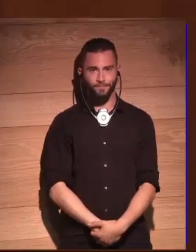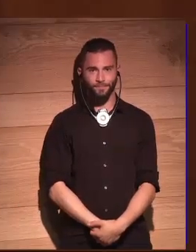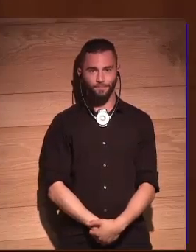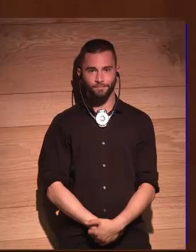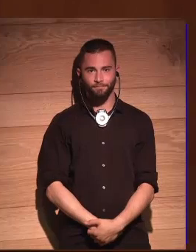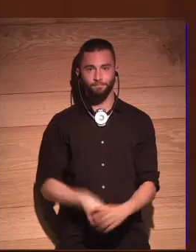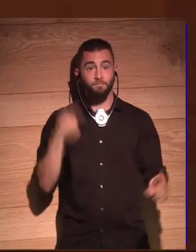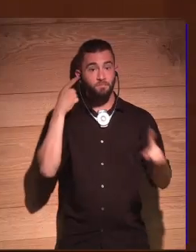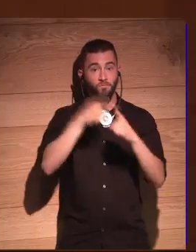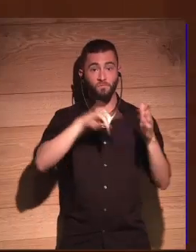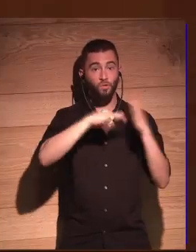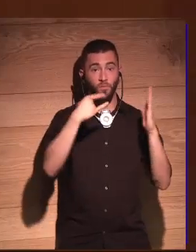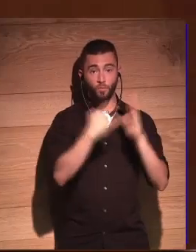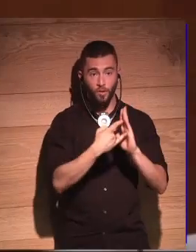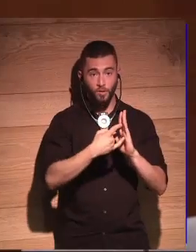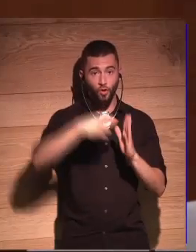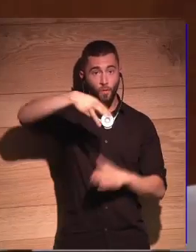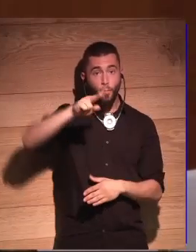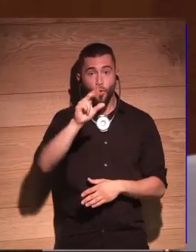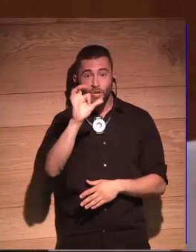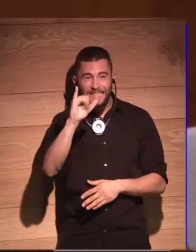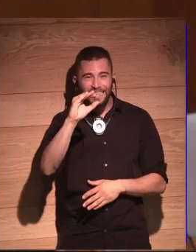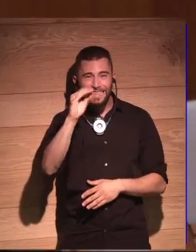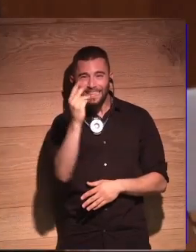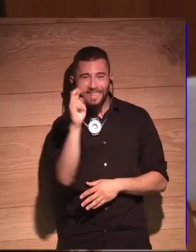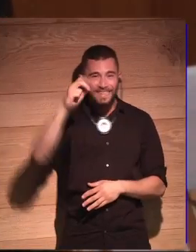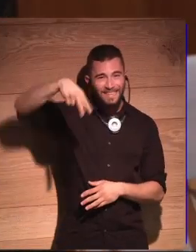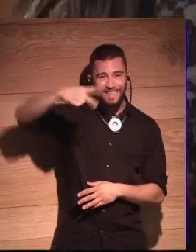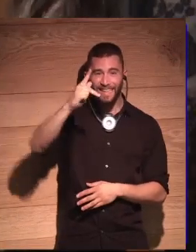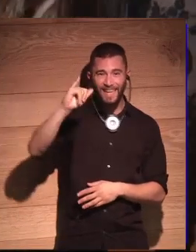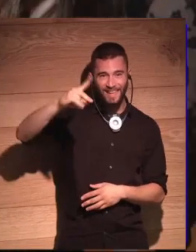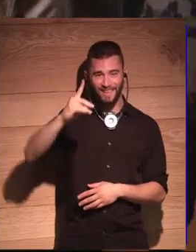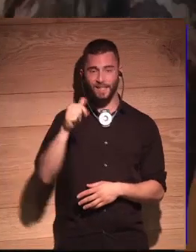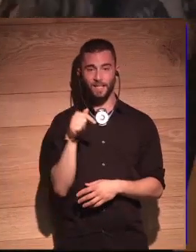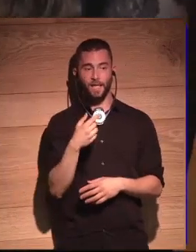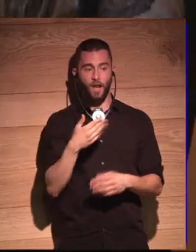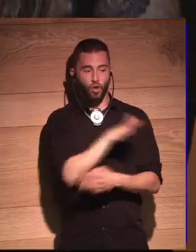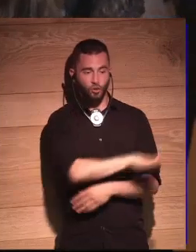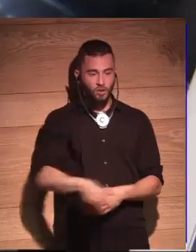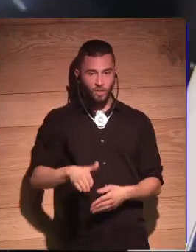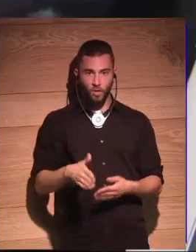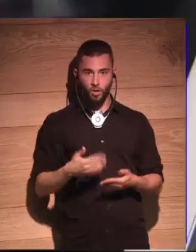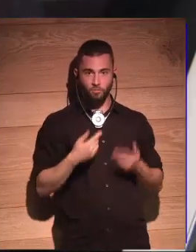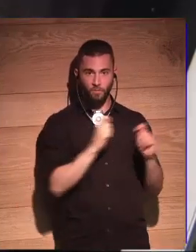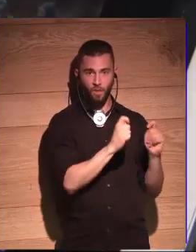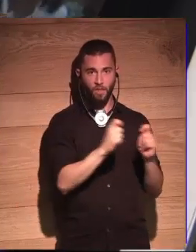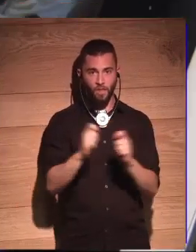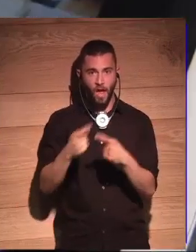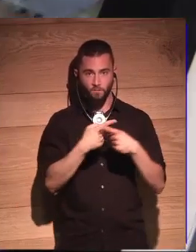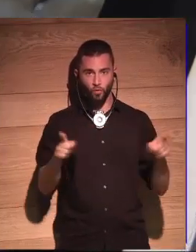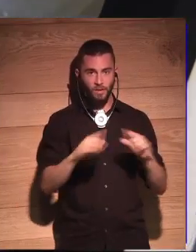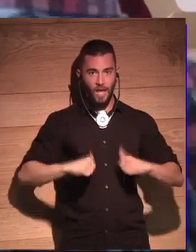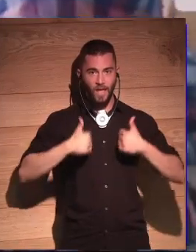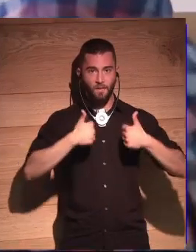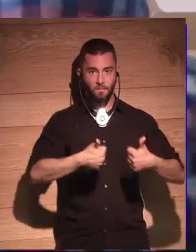in schools. Our goal with this project, Music In, was to initiate children